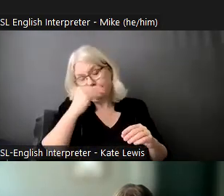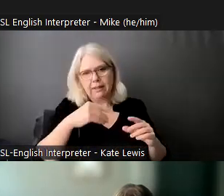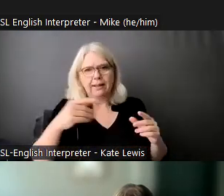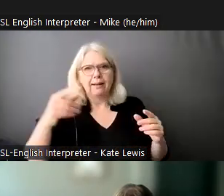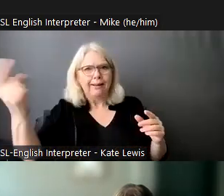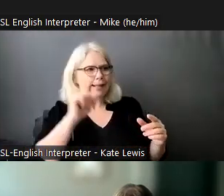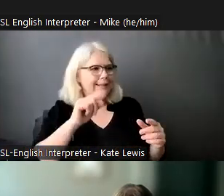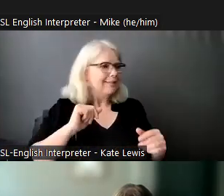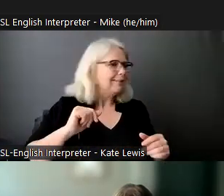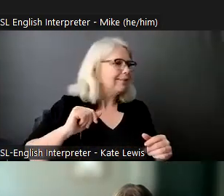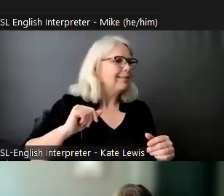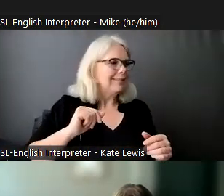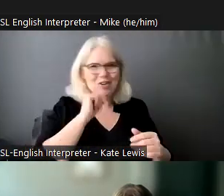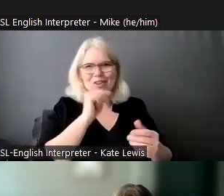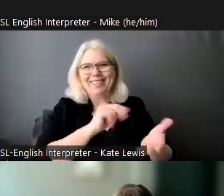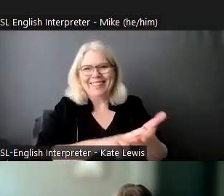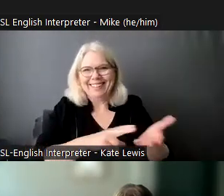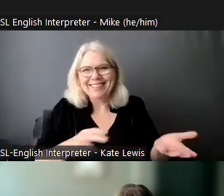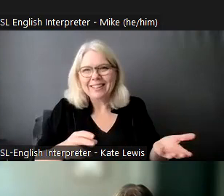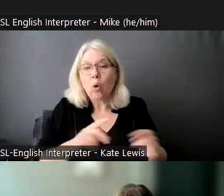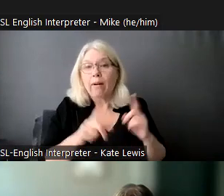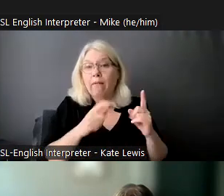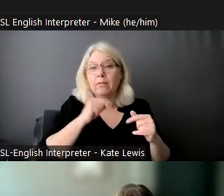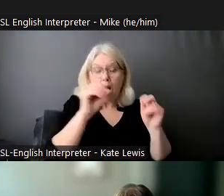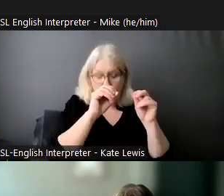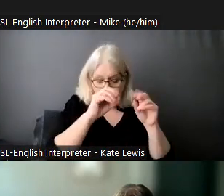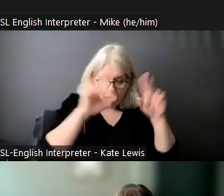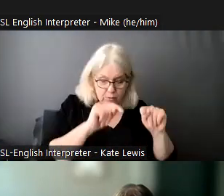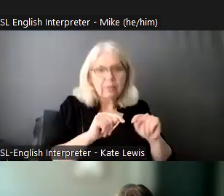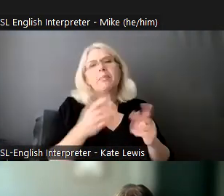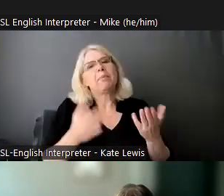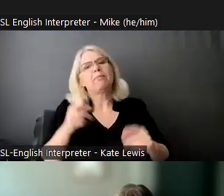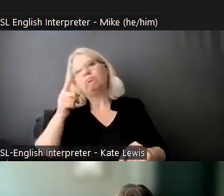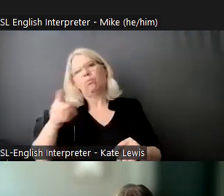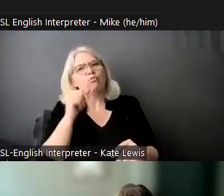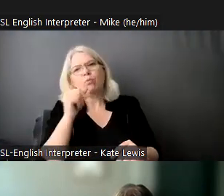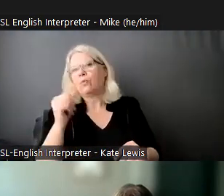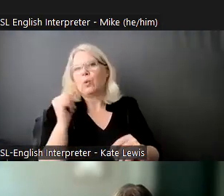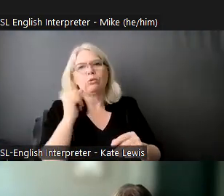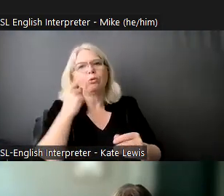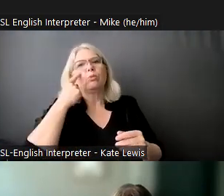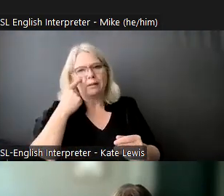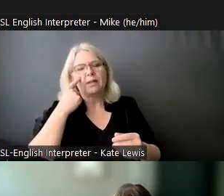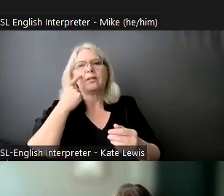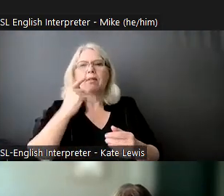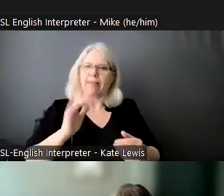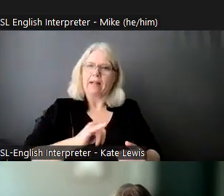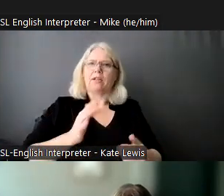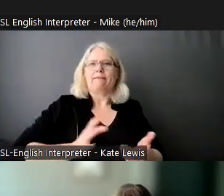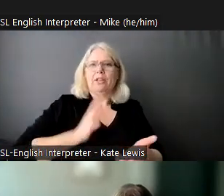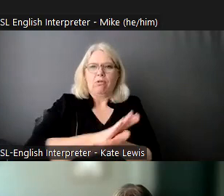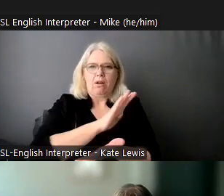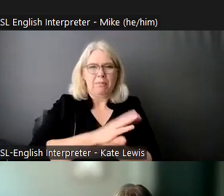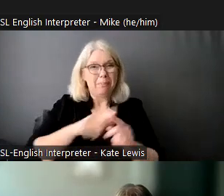there where if the person just has no clue what's going on, they might refuse to witness the document. But again, they're not trained to